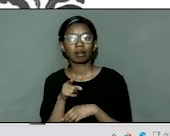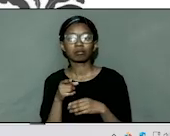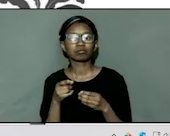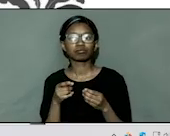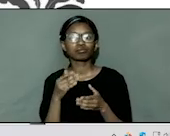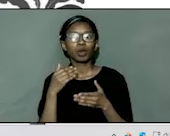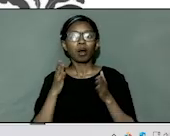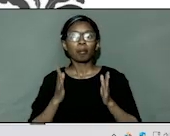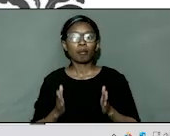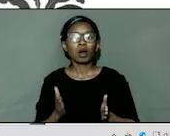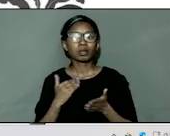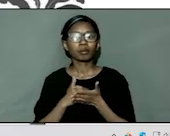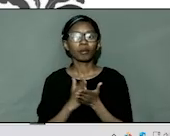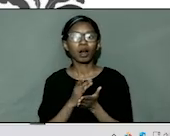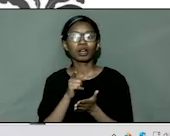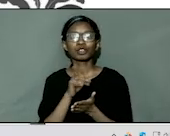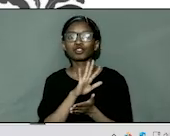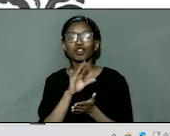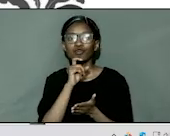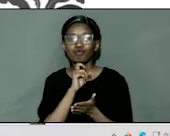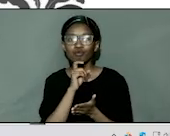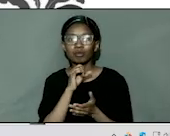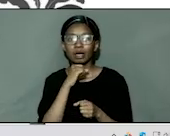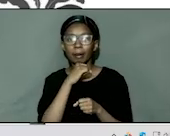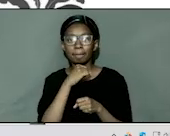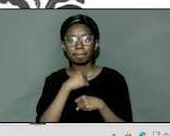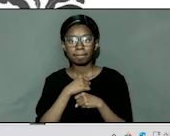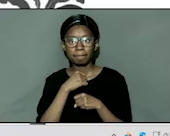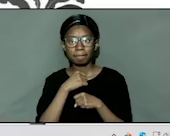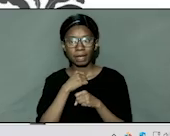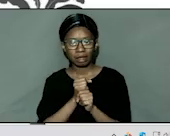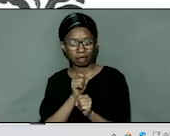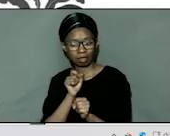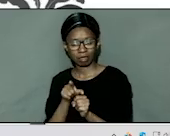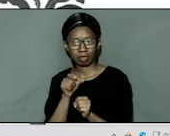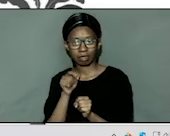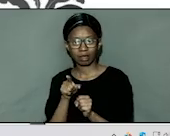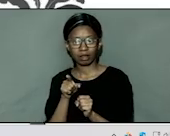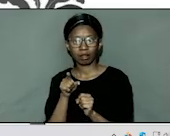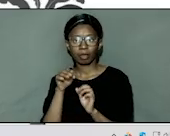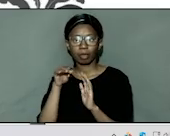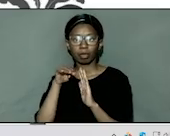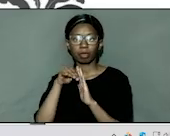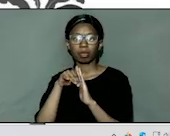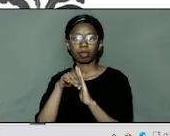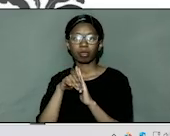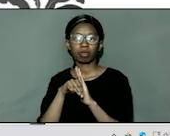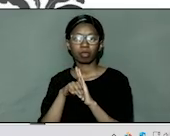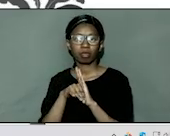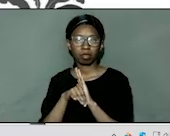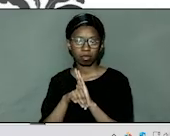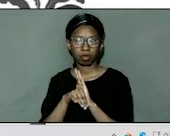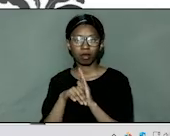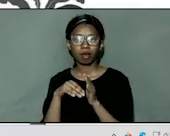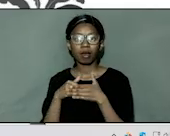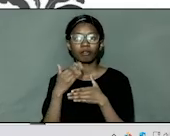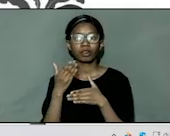used, it causes that particular organ to degenerate and later to